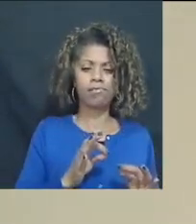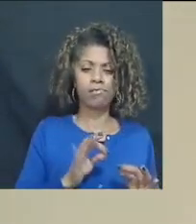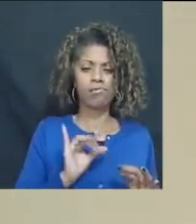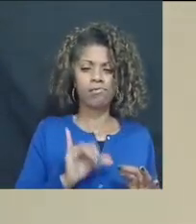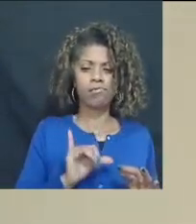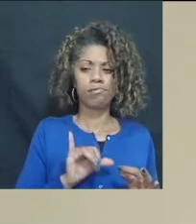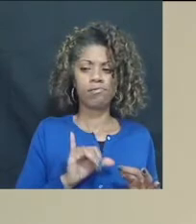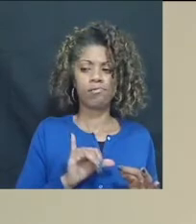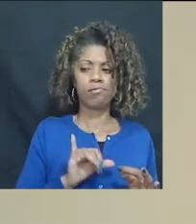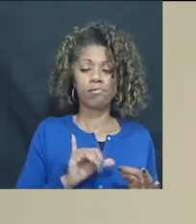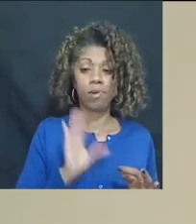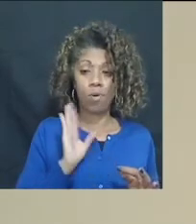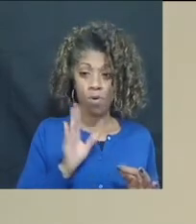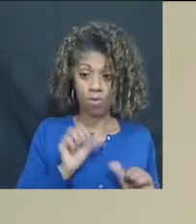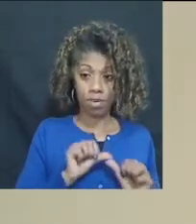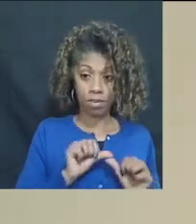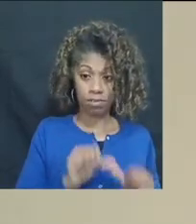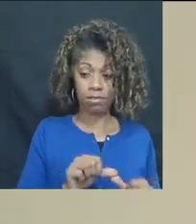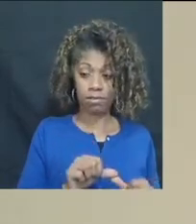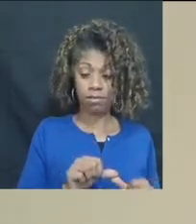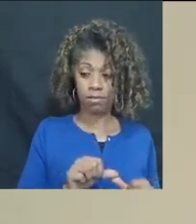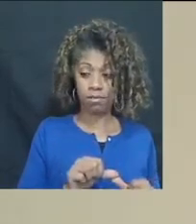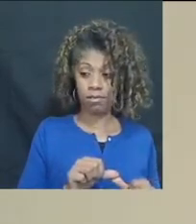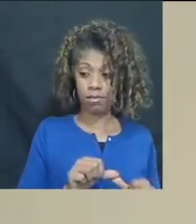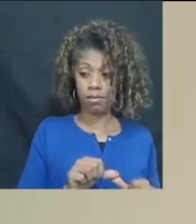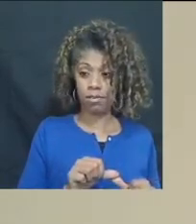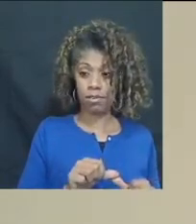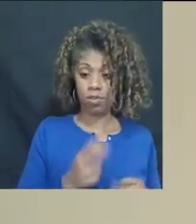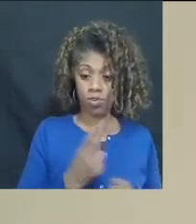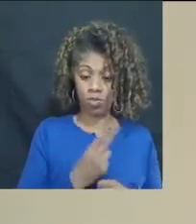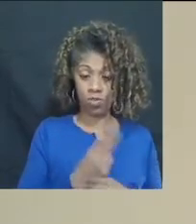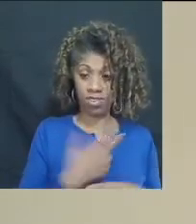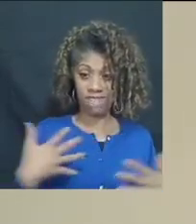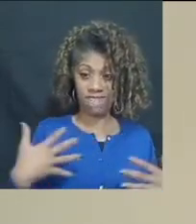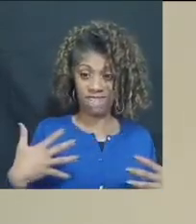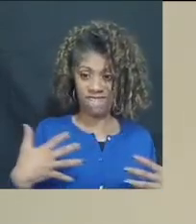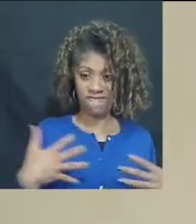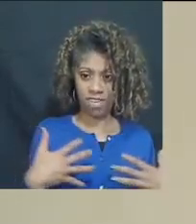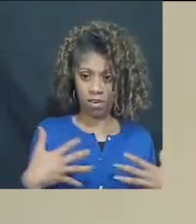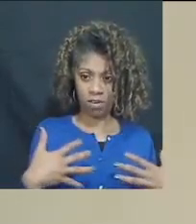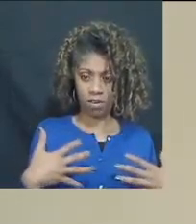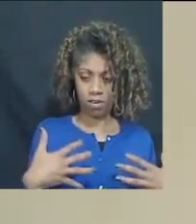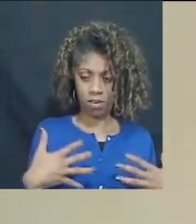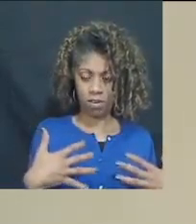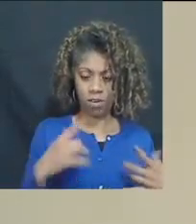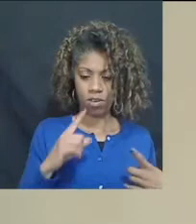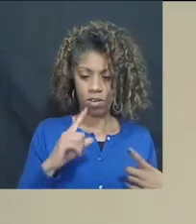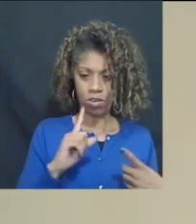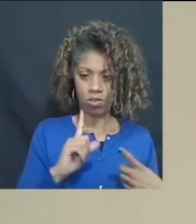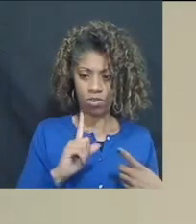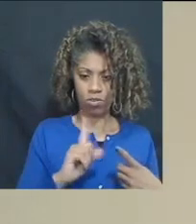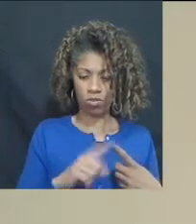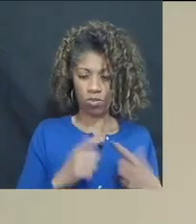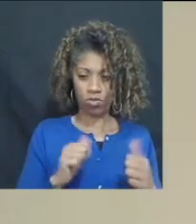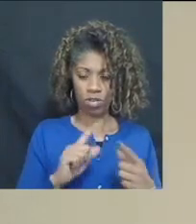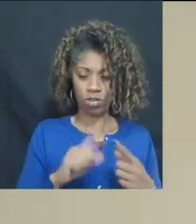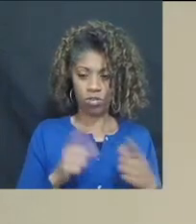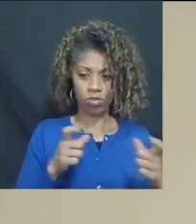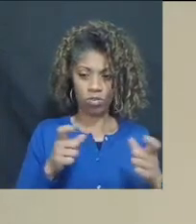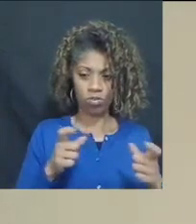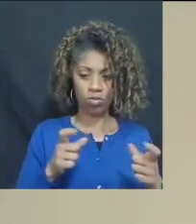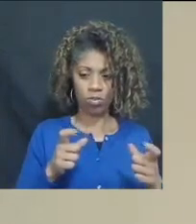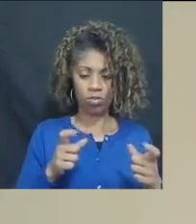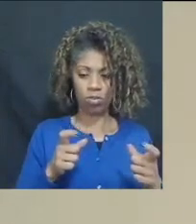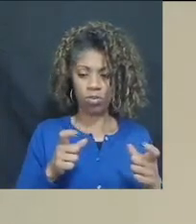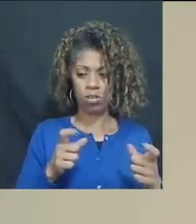stigmatize people and use fear motives as we've done in the past, or whether we'll recognize that that has been a mistake and we have to